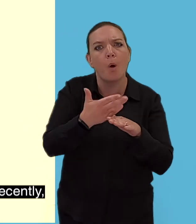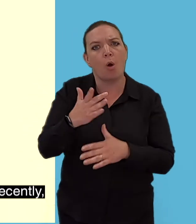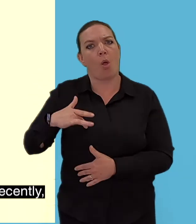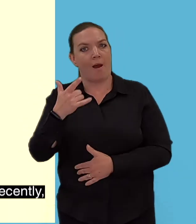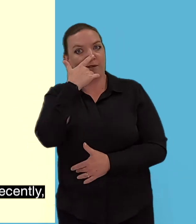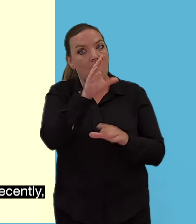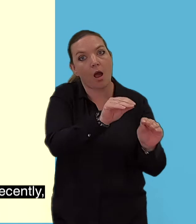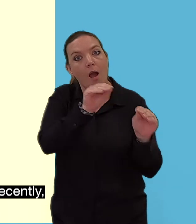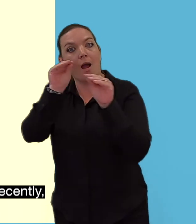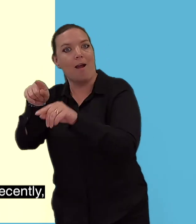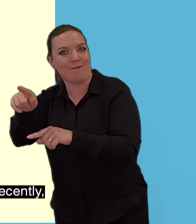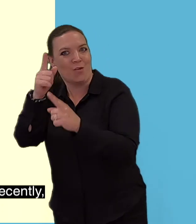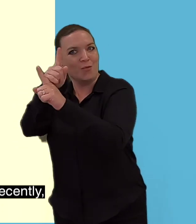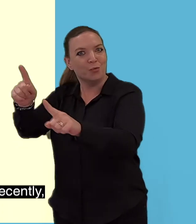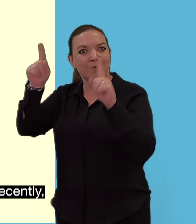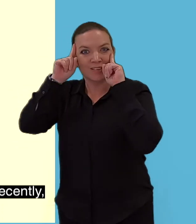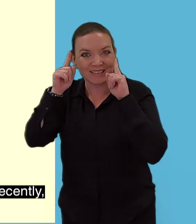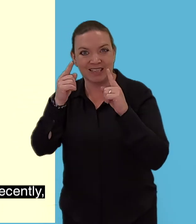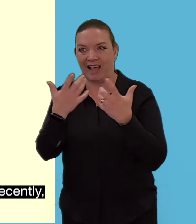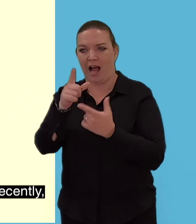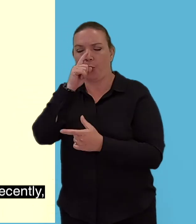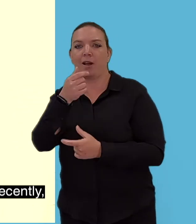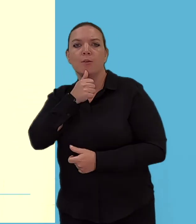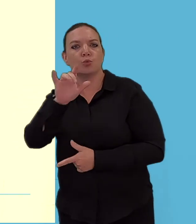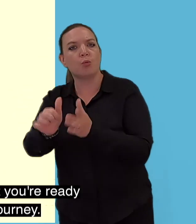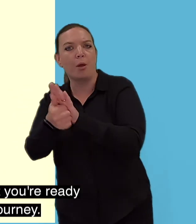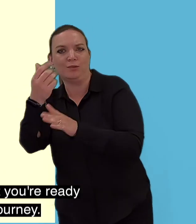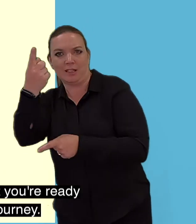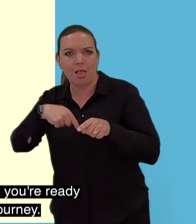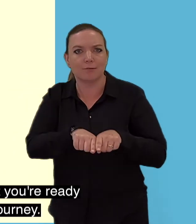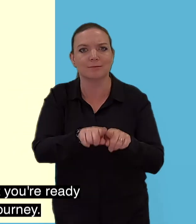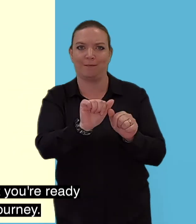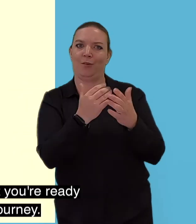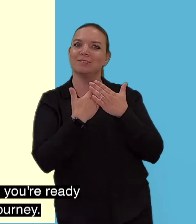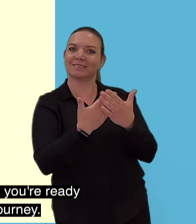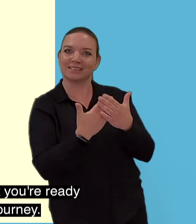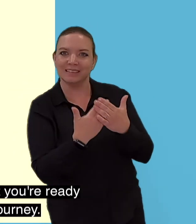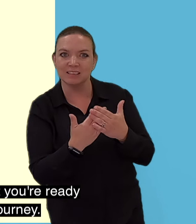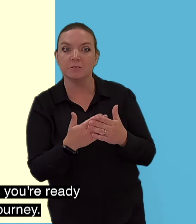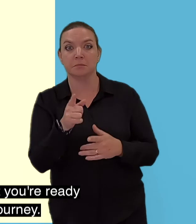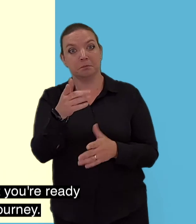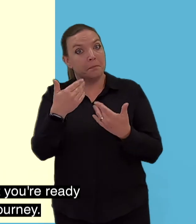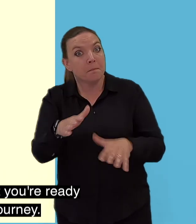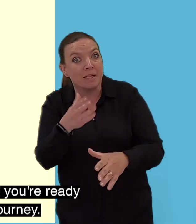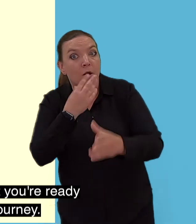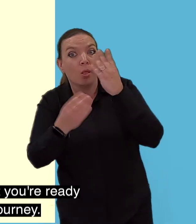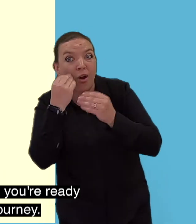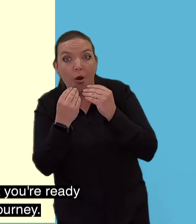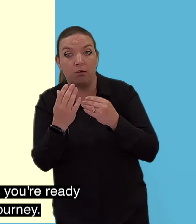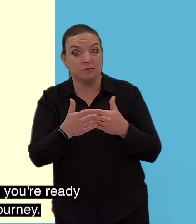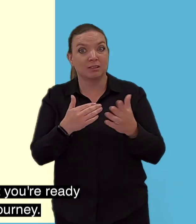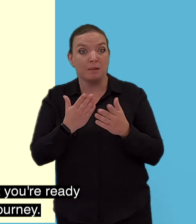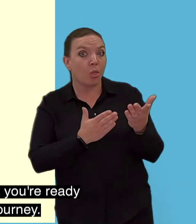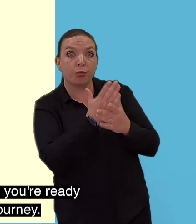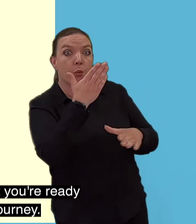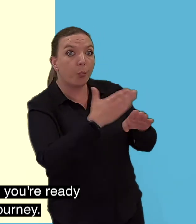if you've done any other learning recently, whether that's work-based, online, informal, this will help too, to show that